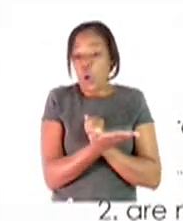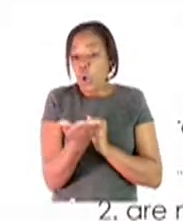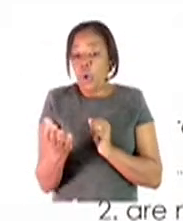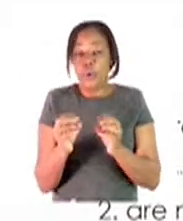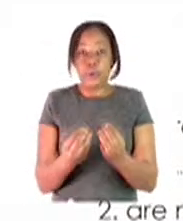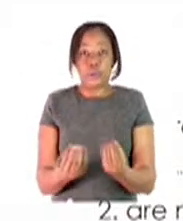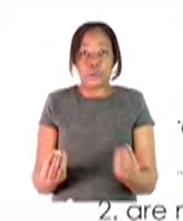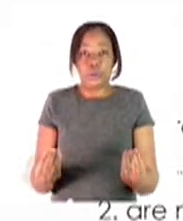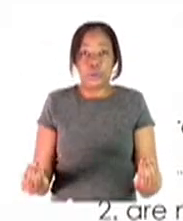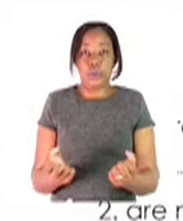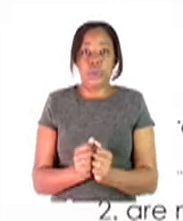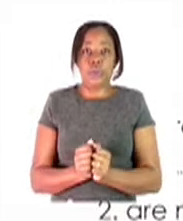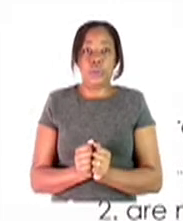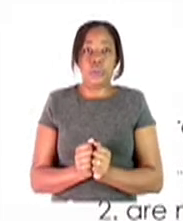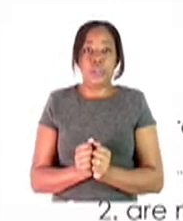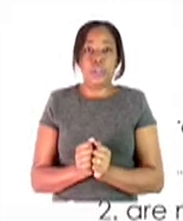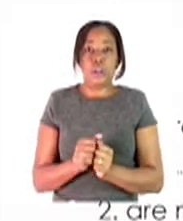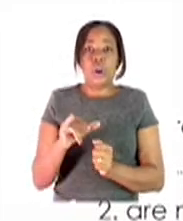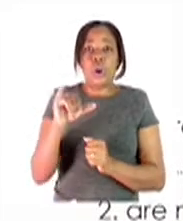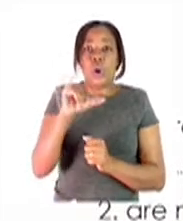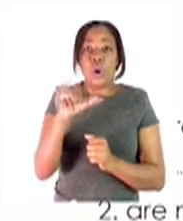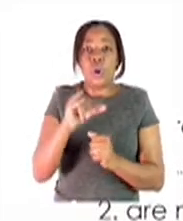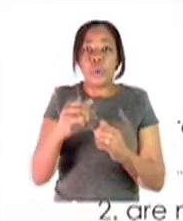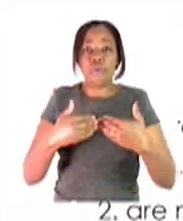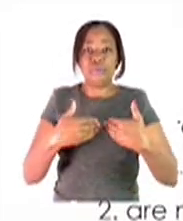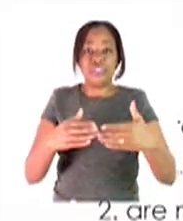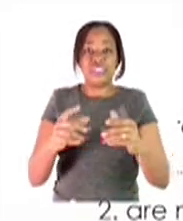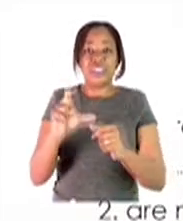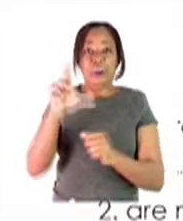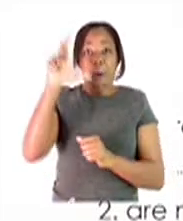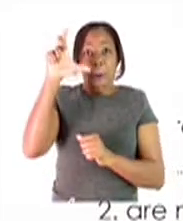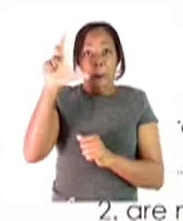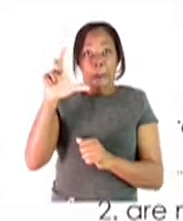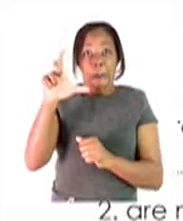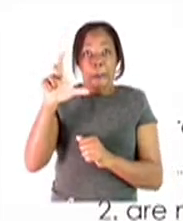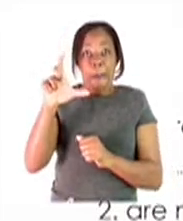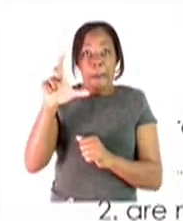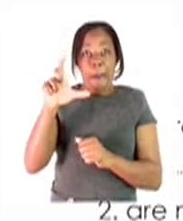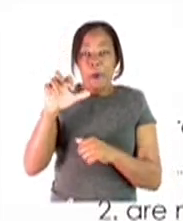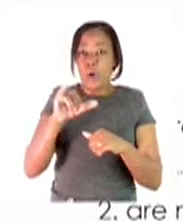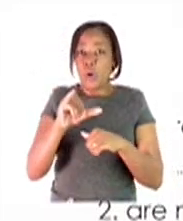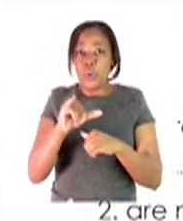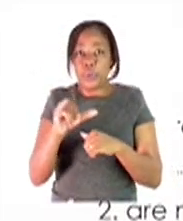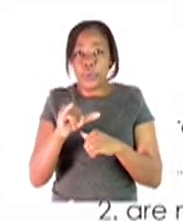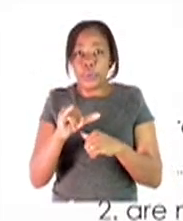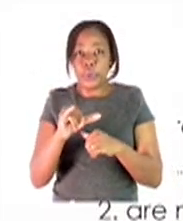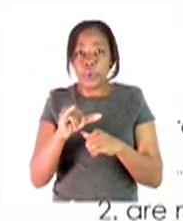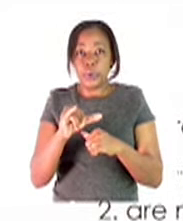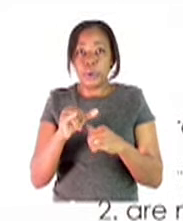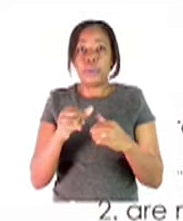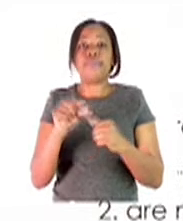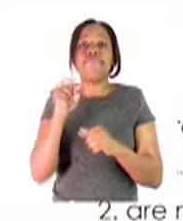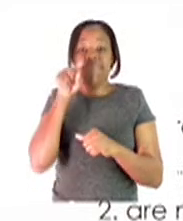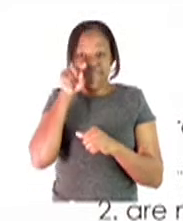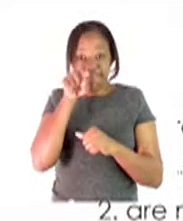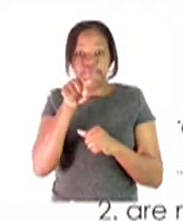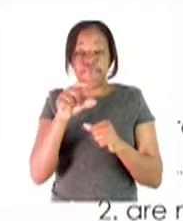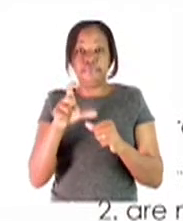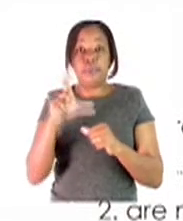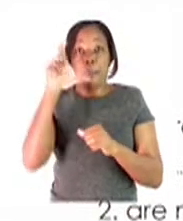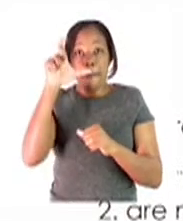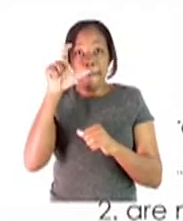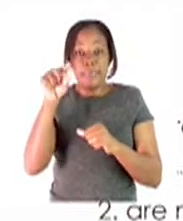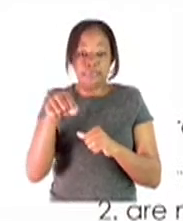which is starting with a capital letter there. Then that word will be the one to start the sentence. Which word there?